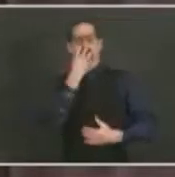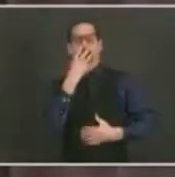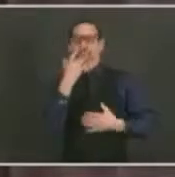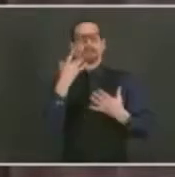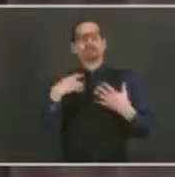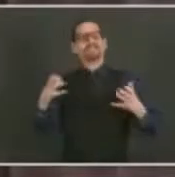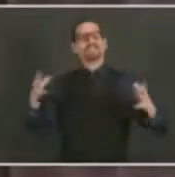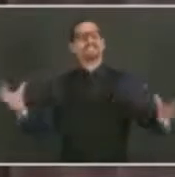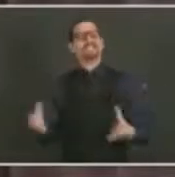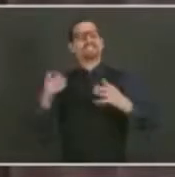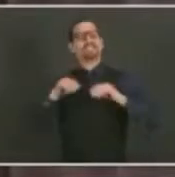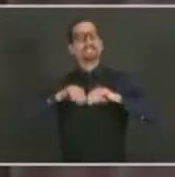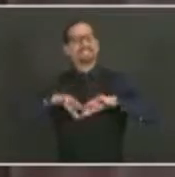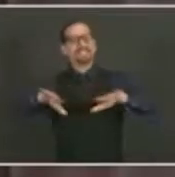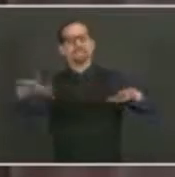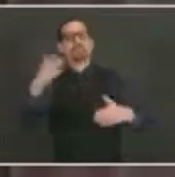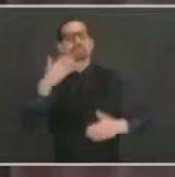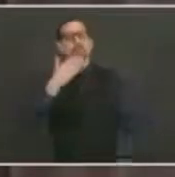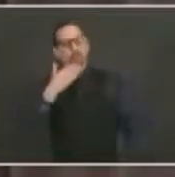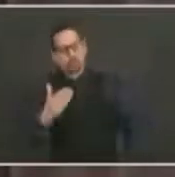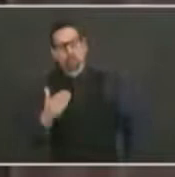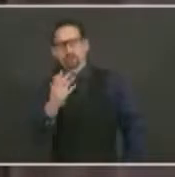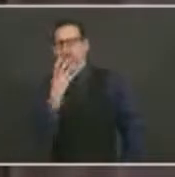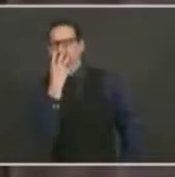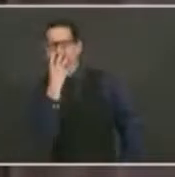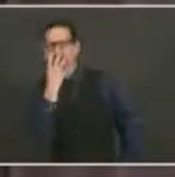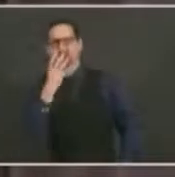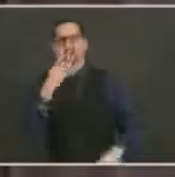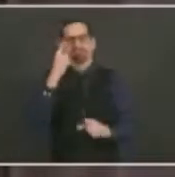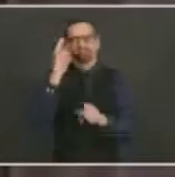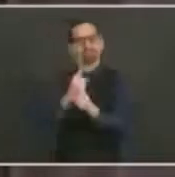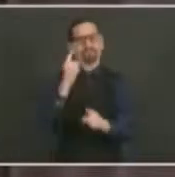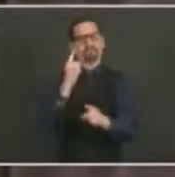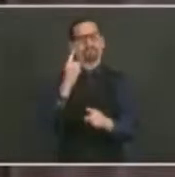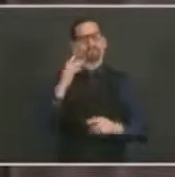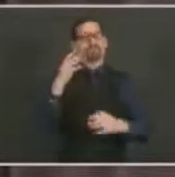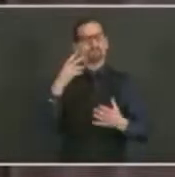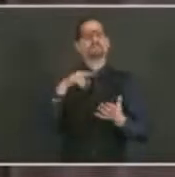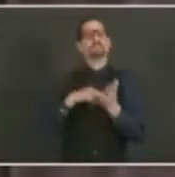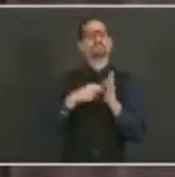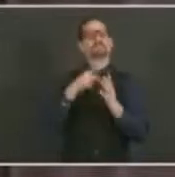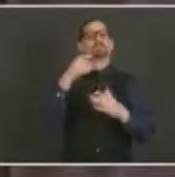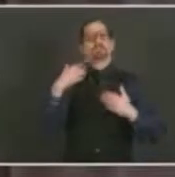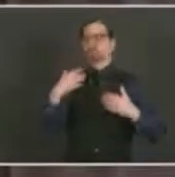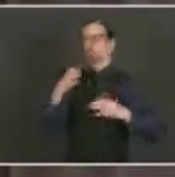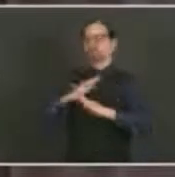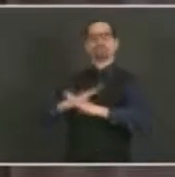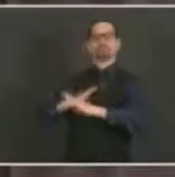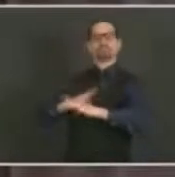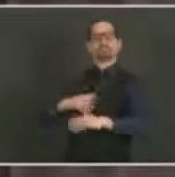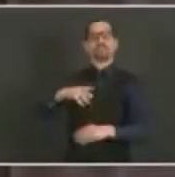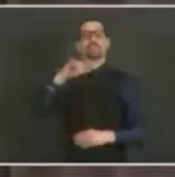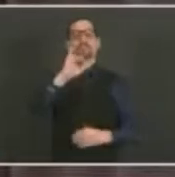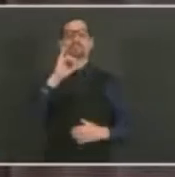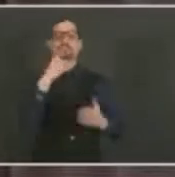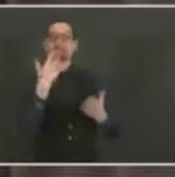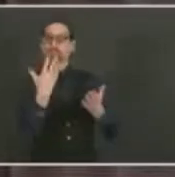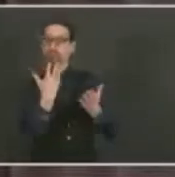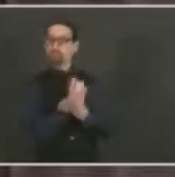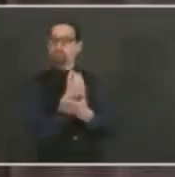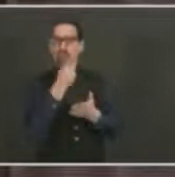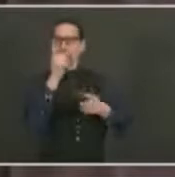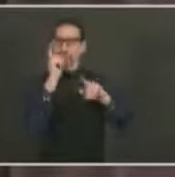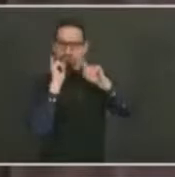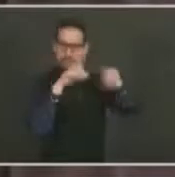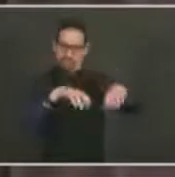effective. If you get tested once a week, you can get a new high-quality mask as you need it